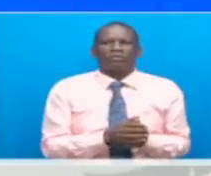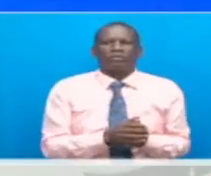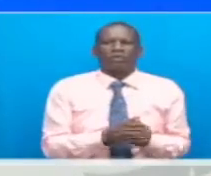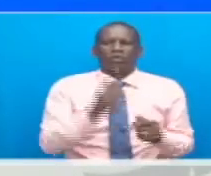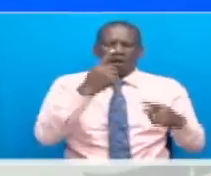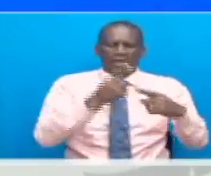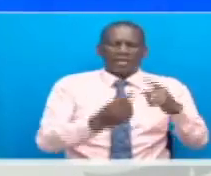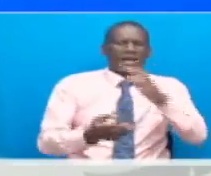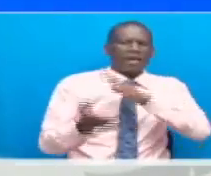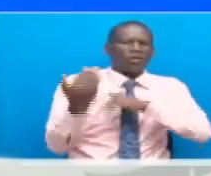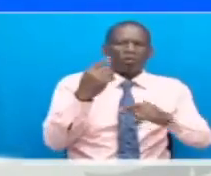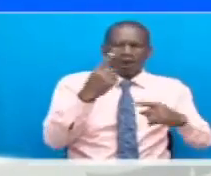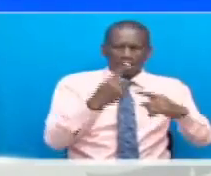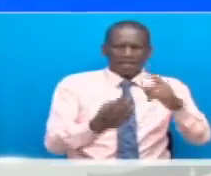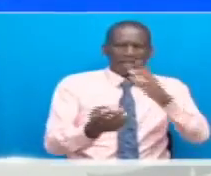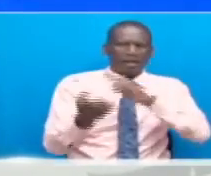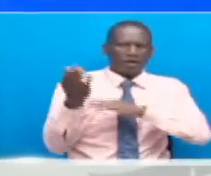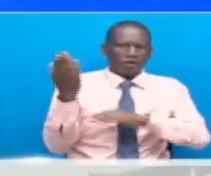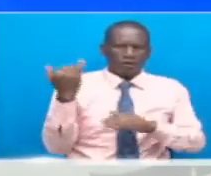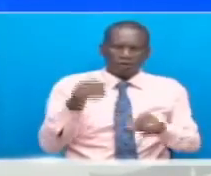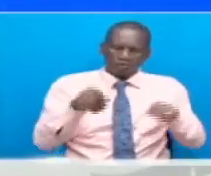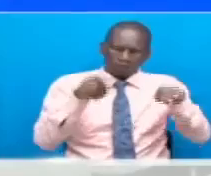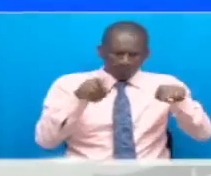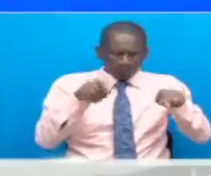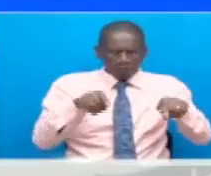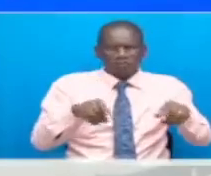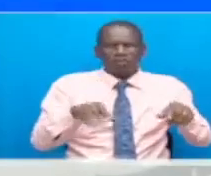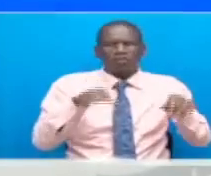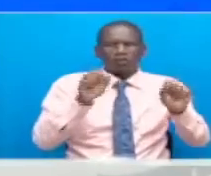1 year ago, this